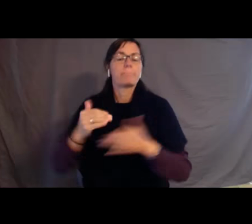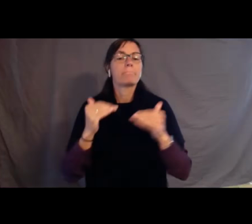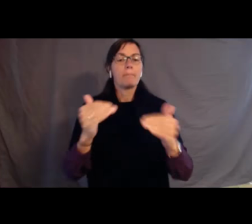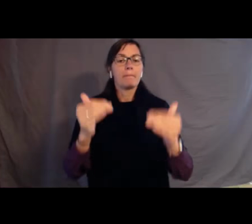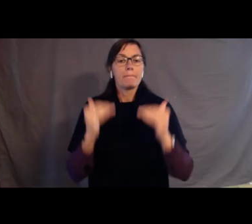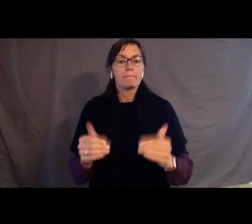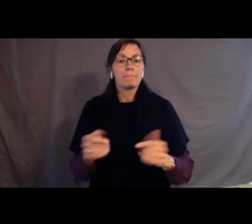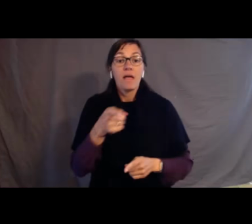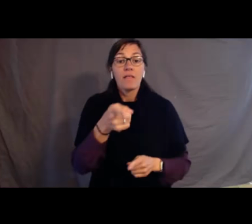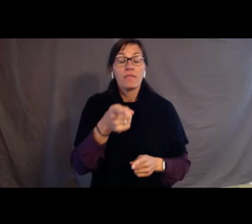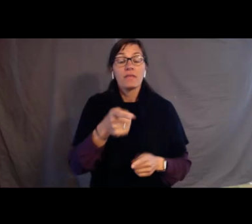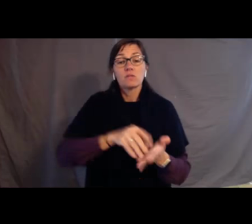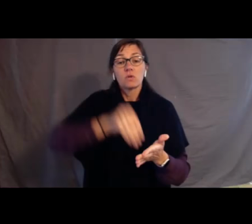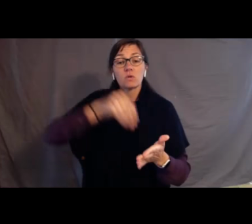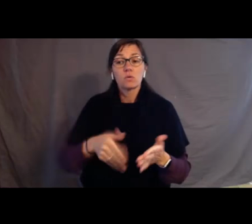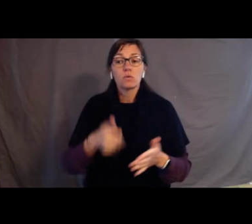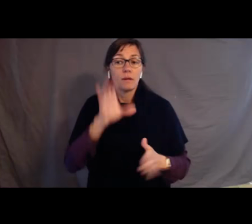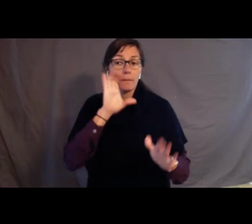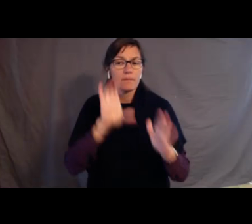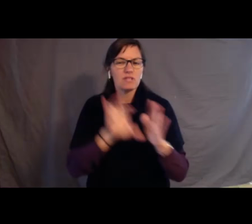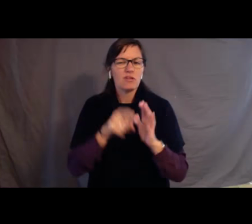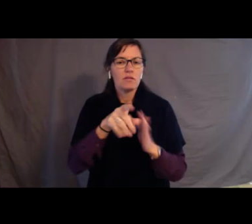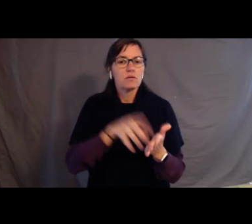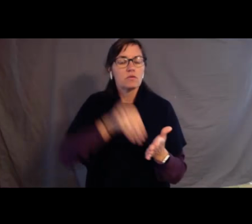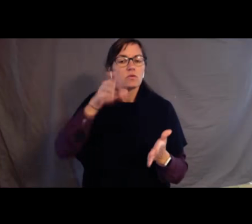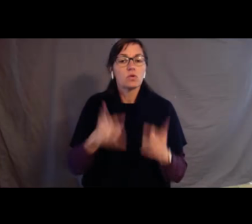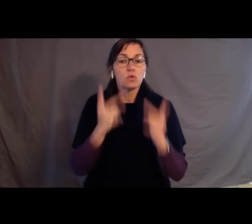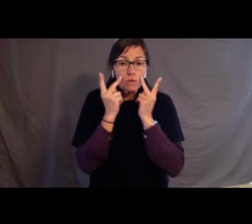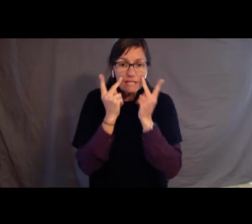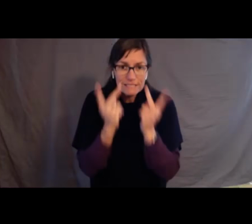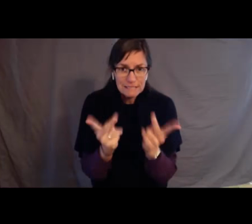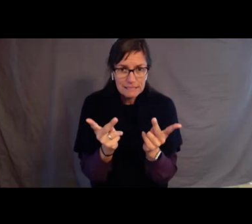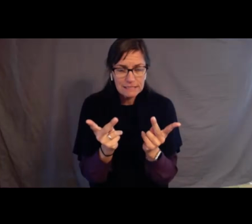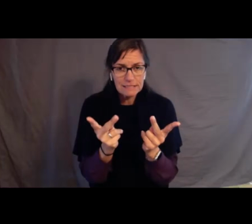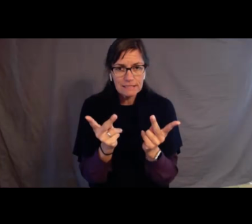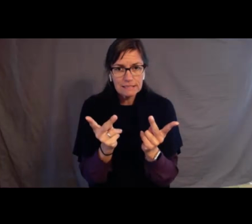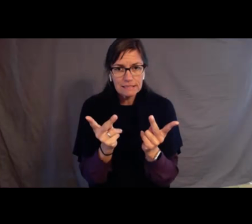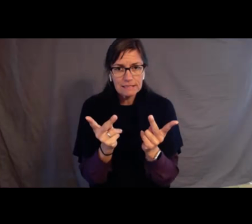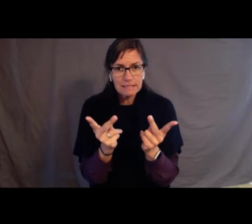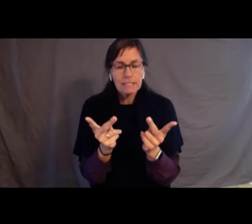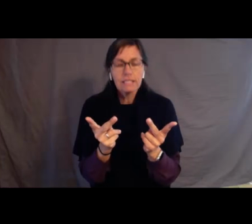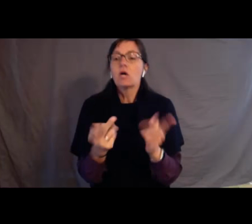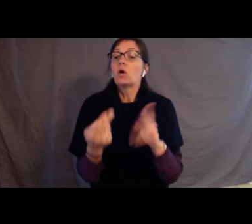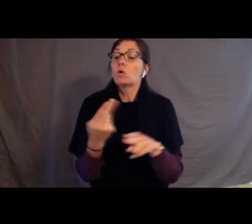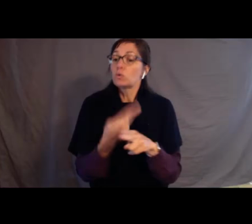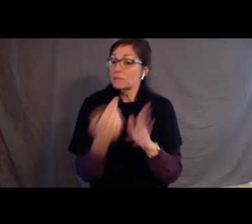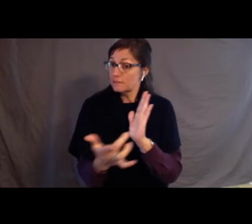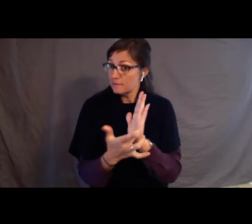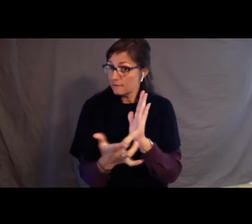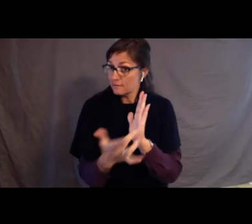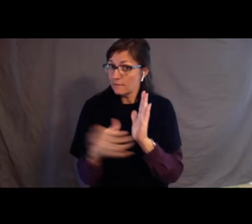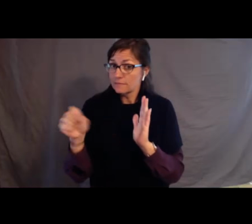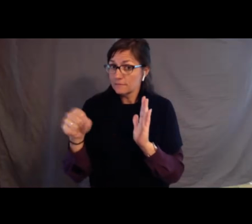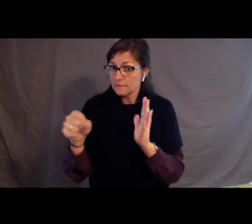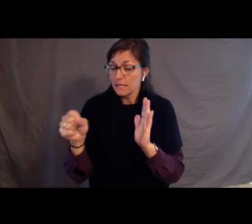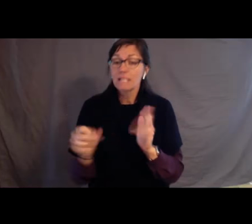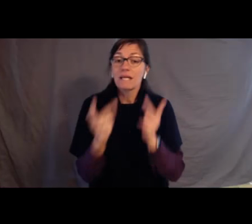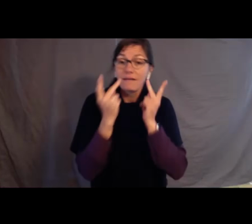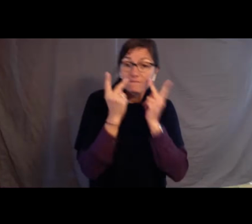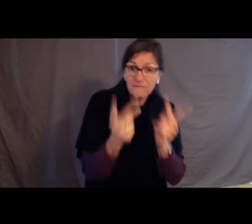And this student, you can see that he's accessing and using the technology here, both in terms of his vision and